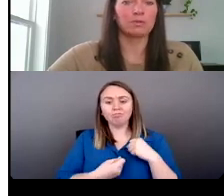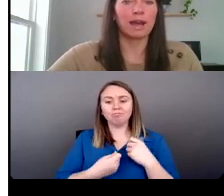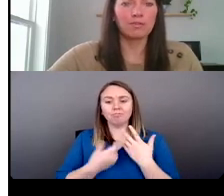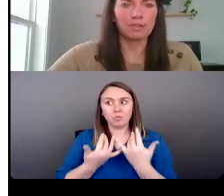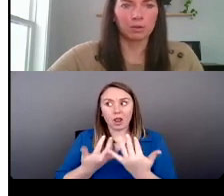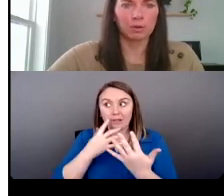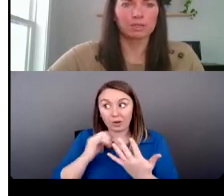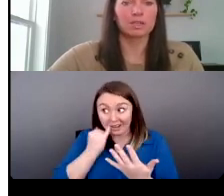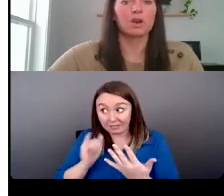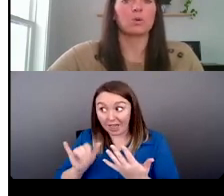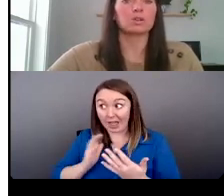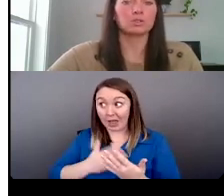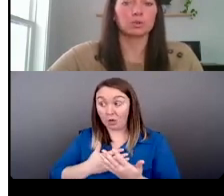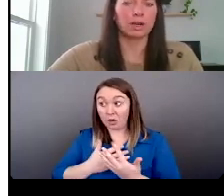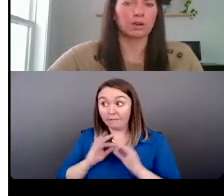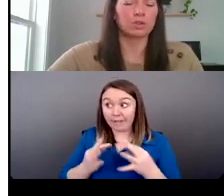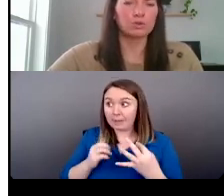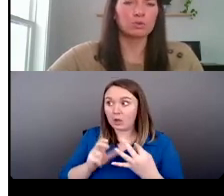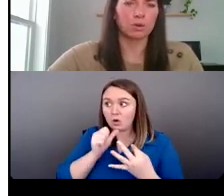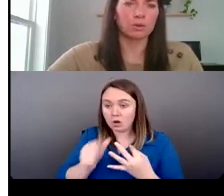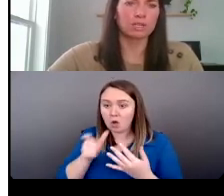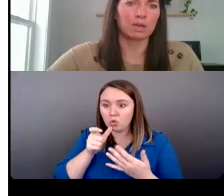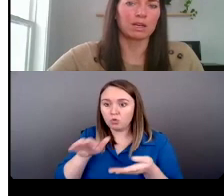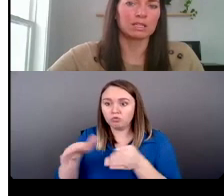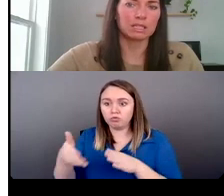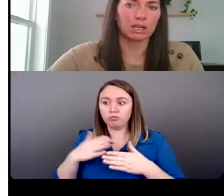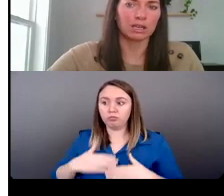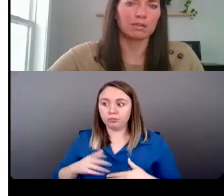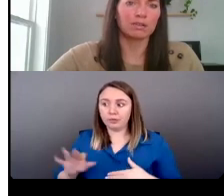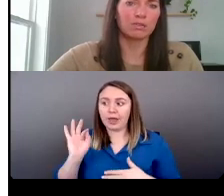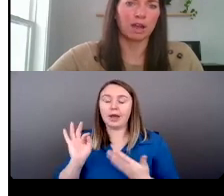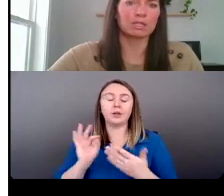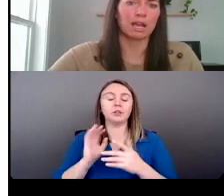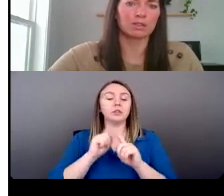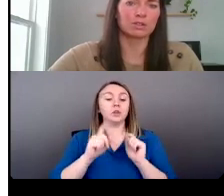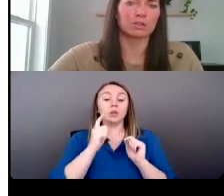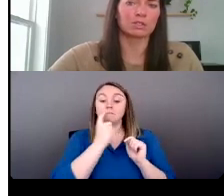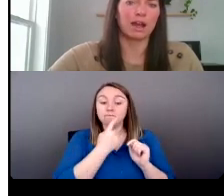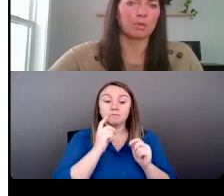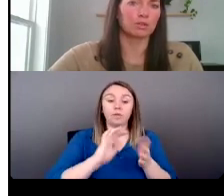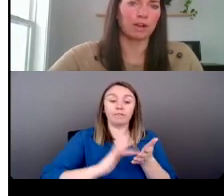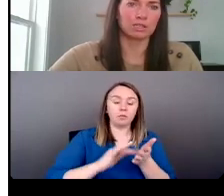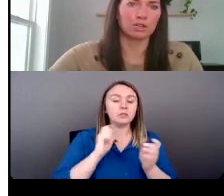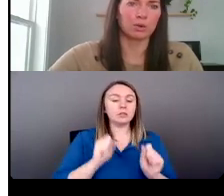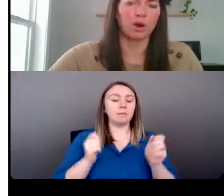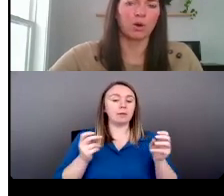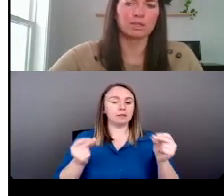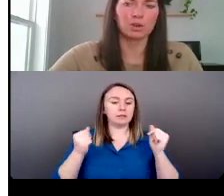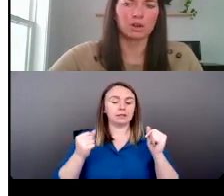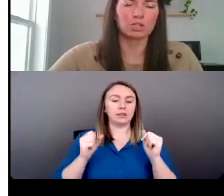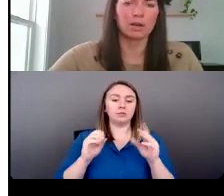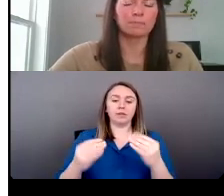But if we have fingerprints or dental records, those results can be instant, giving families answers that much faster. So I